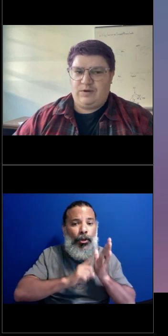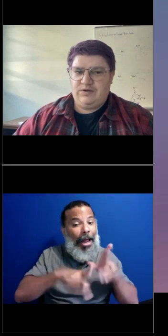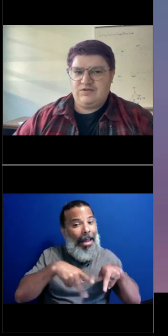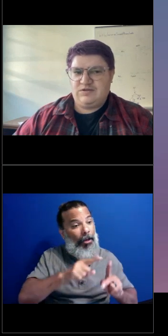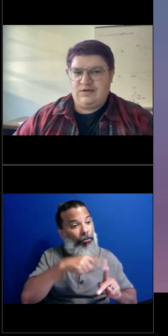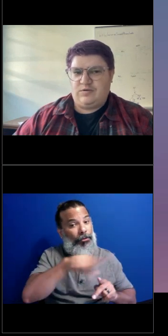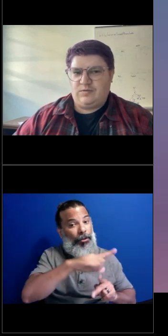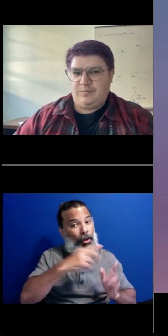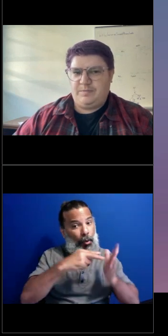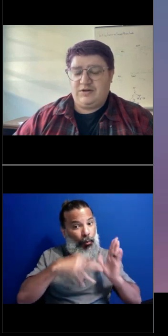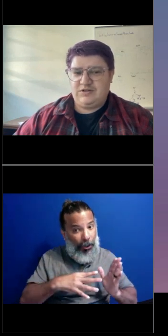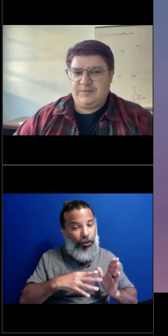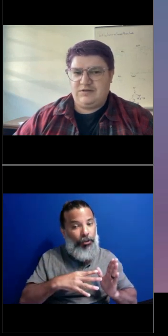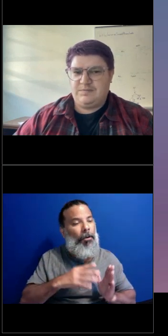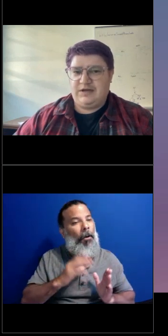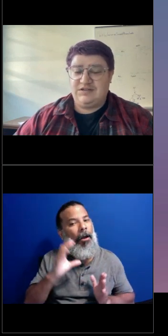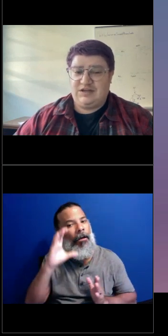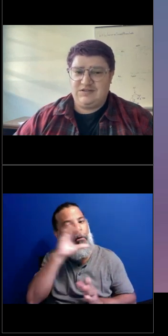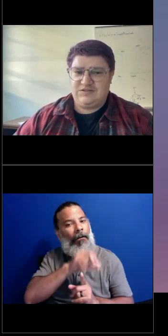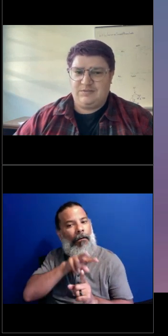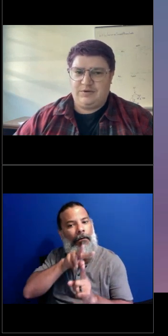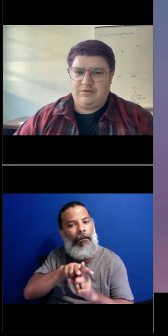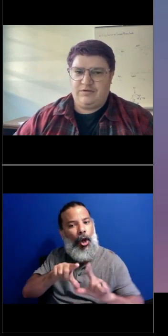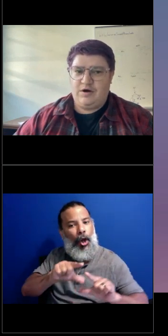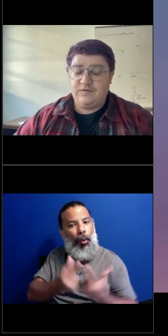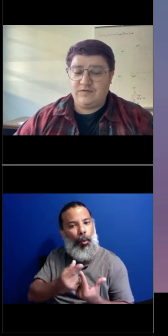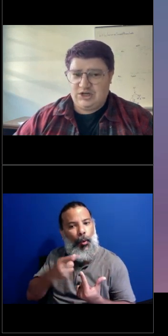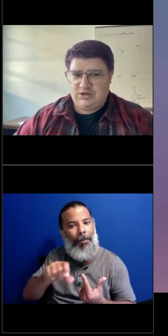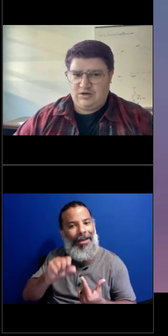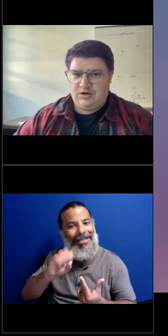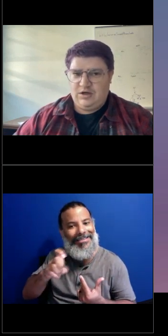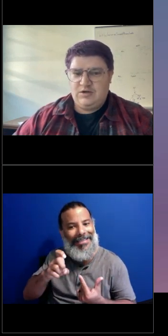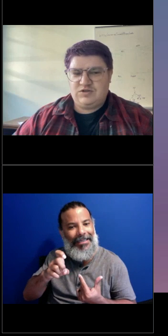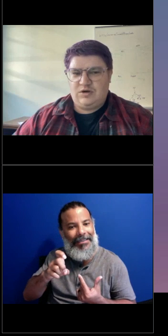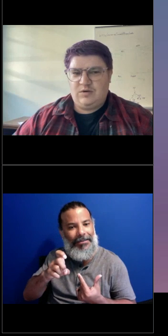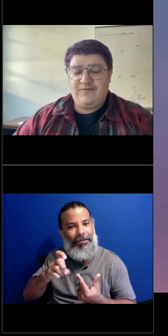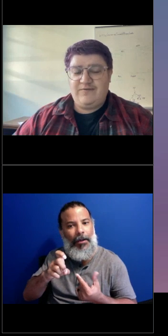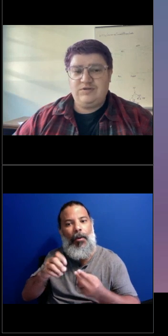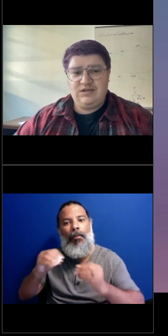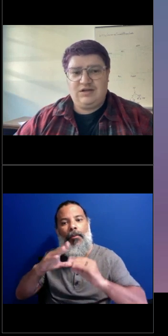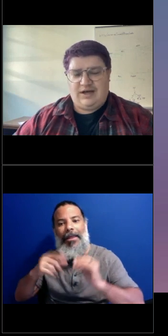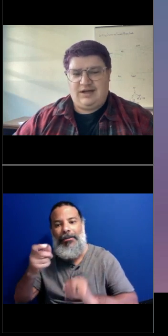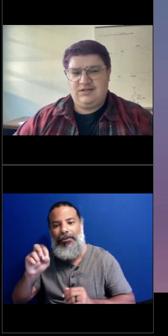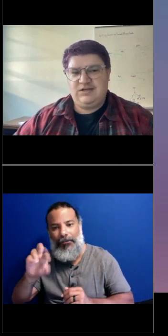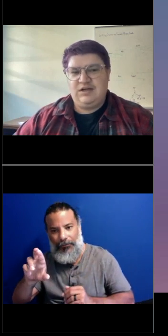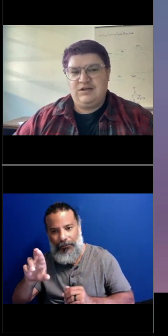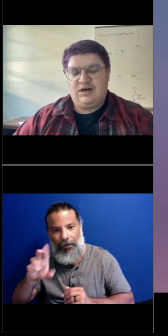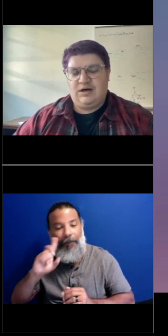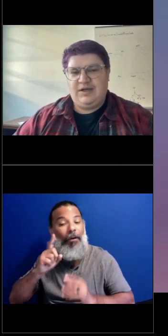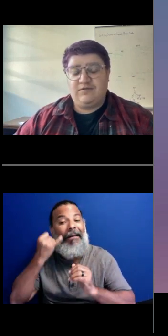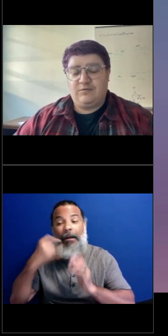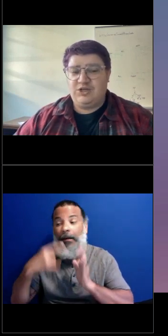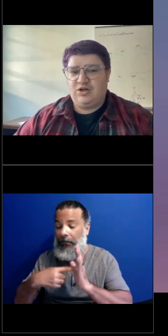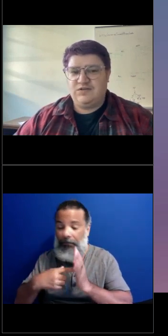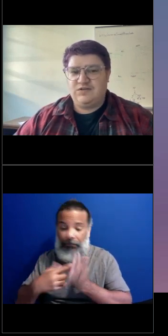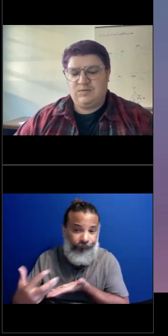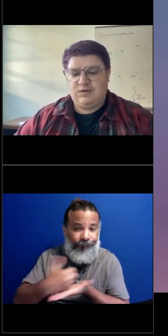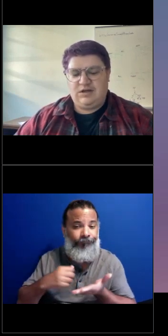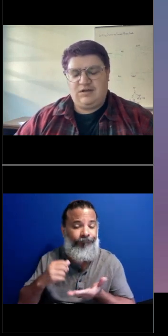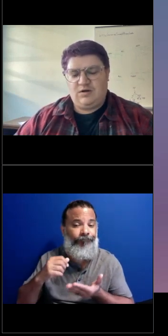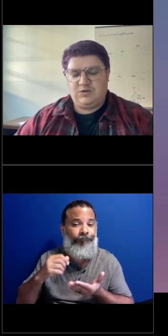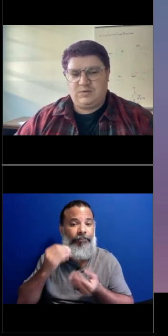to erroneously group your participants by assigned sex at birth over gender. So if you did collect information